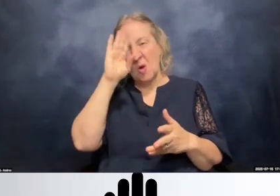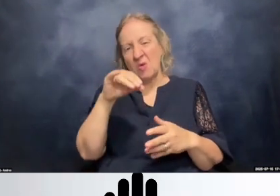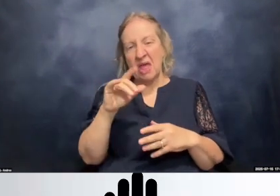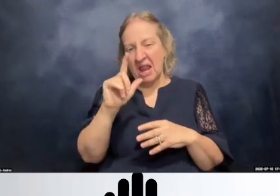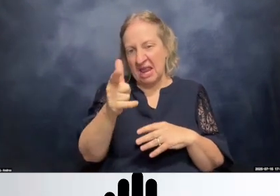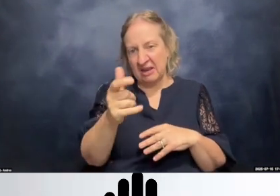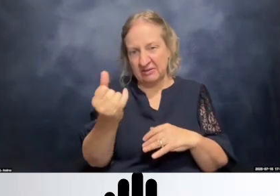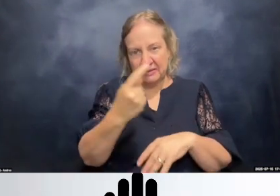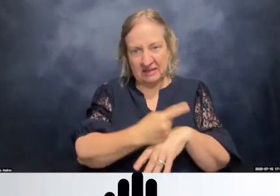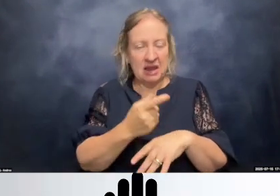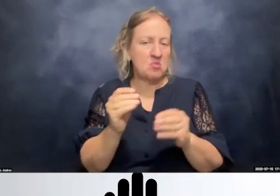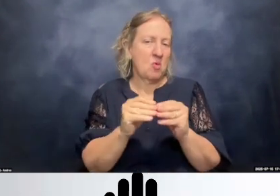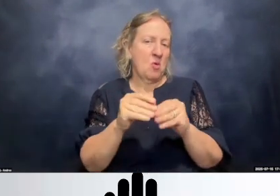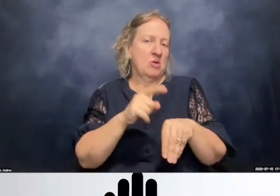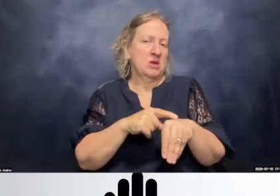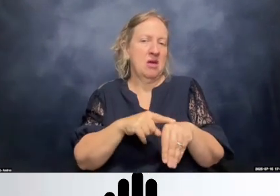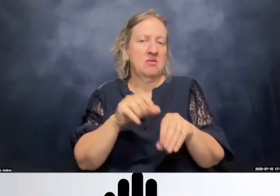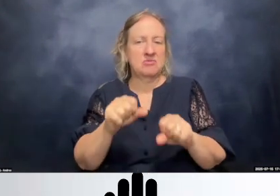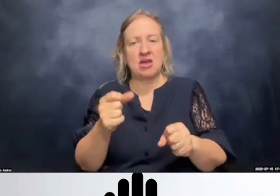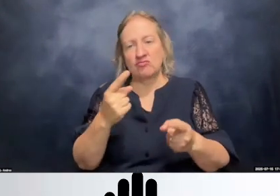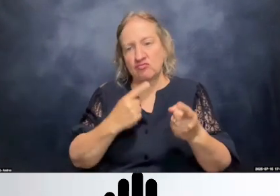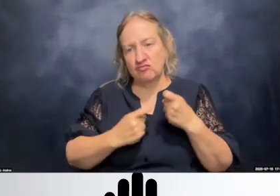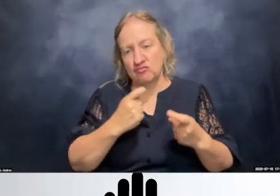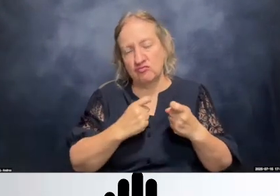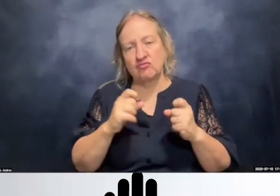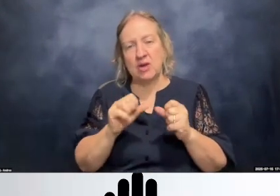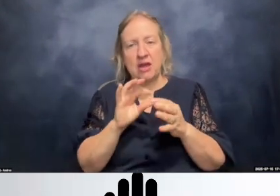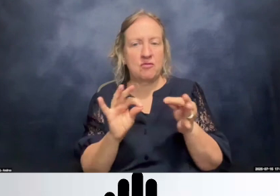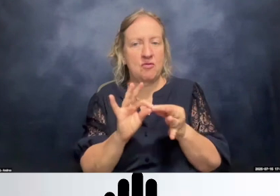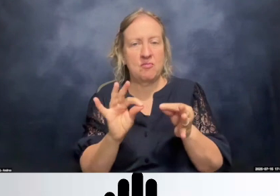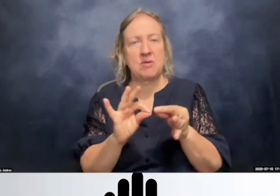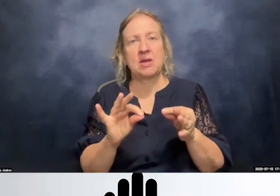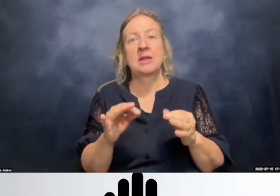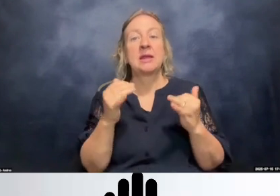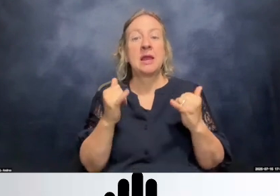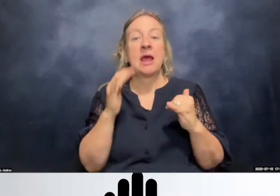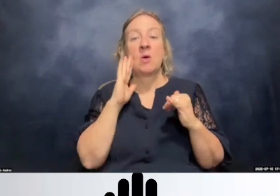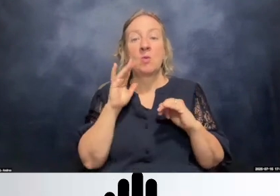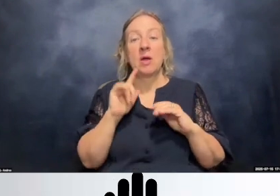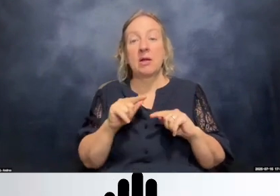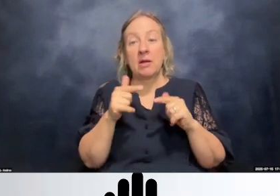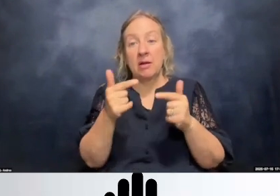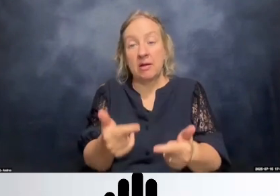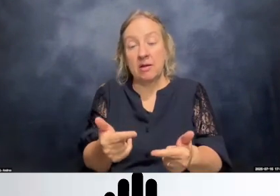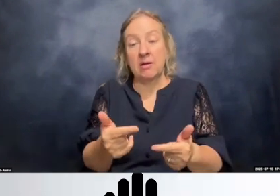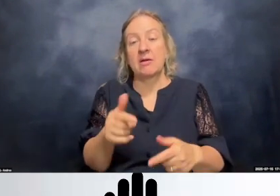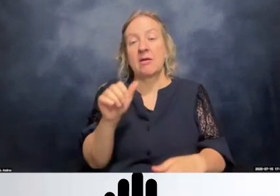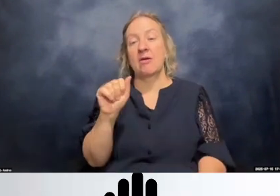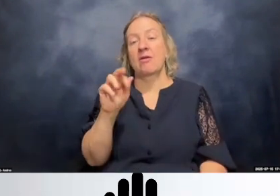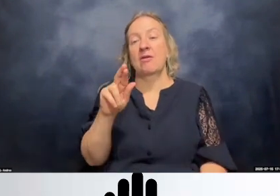opportunities later on to ask questions and make comments. I'm now going to hand things off to my colleague,